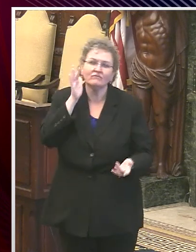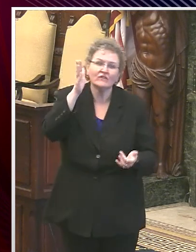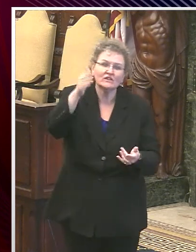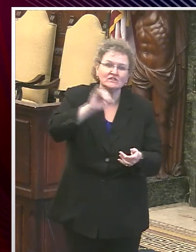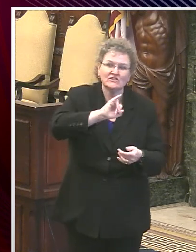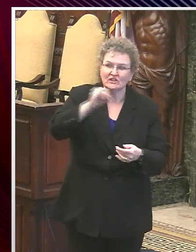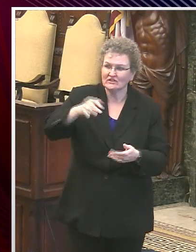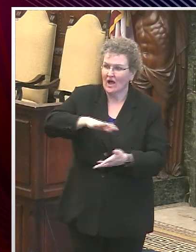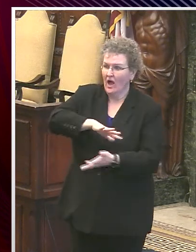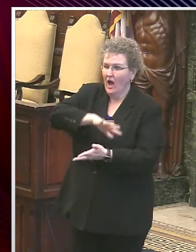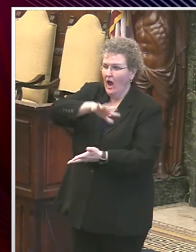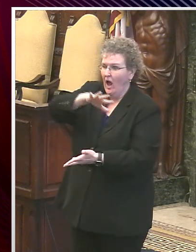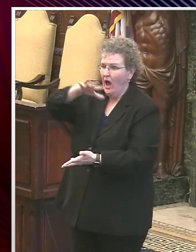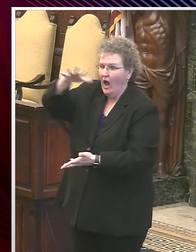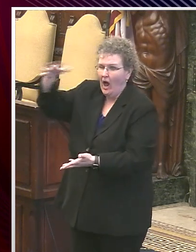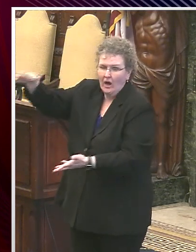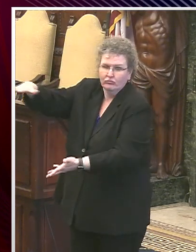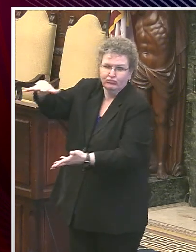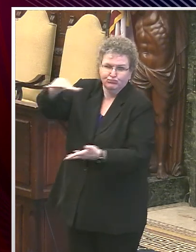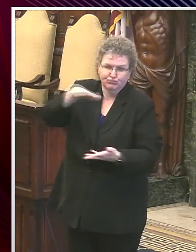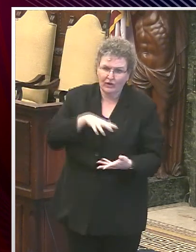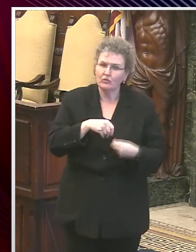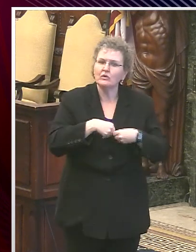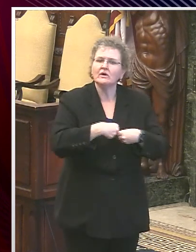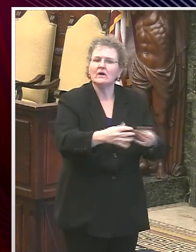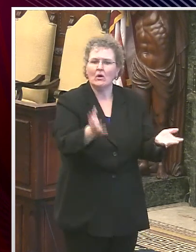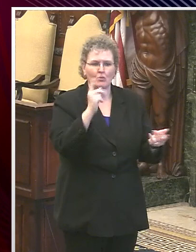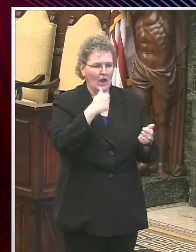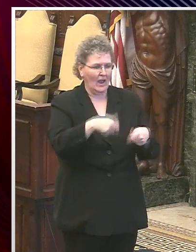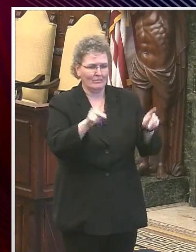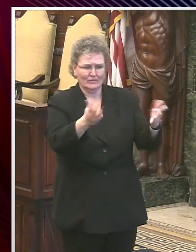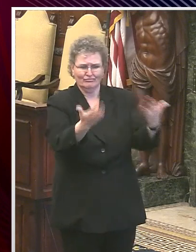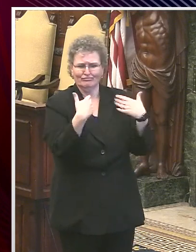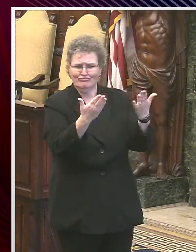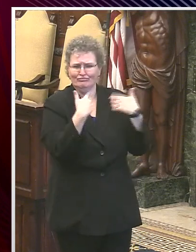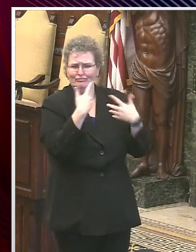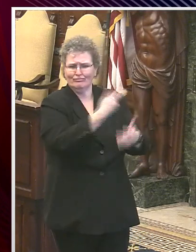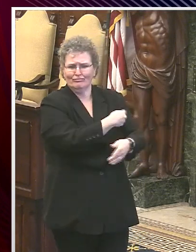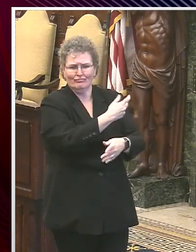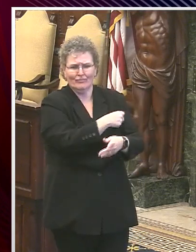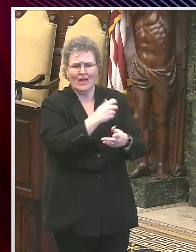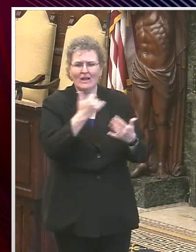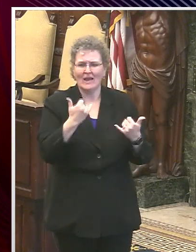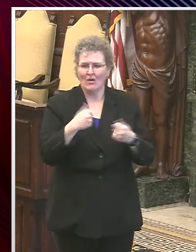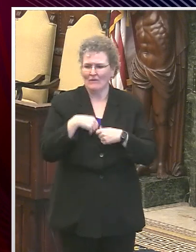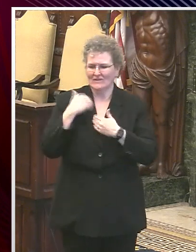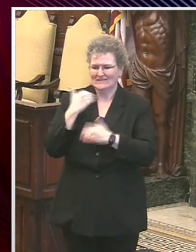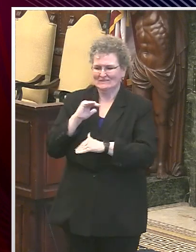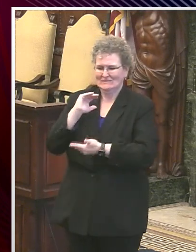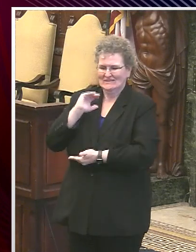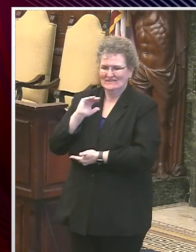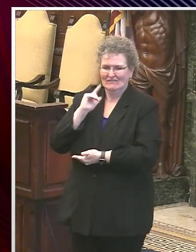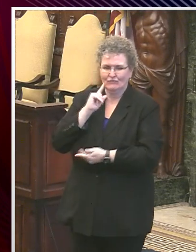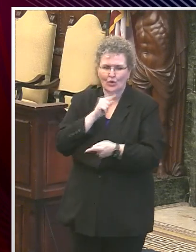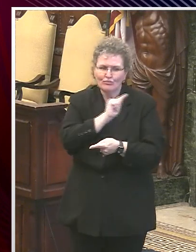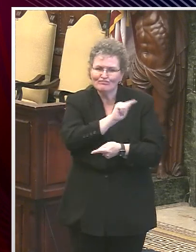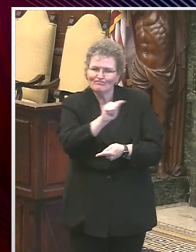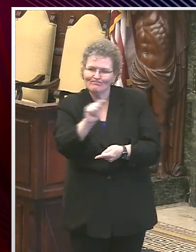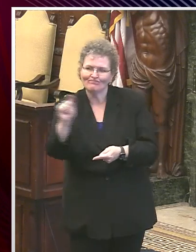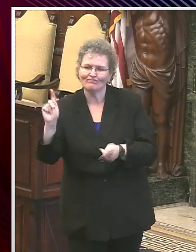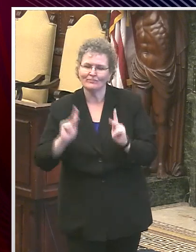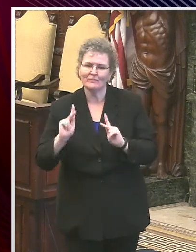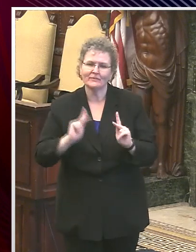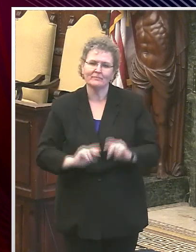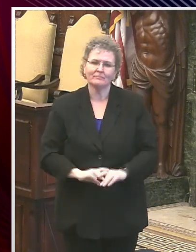then we may want to open up and use it for any population. But right now, that allocation scheme makes more sense. All